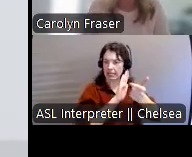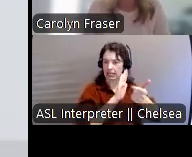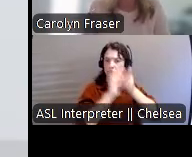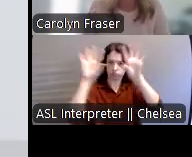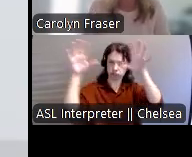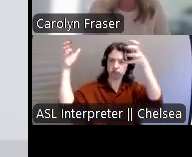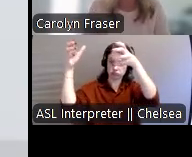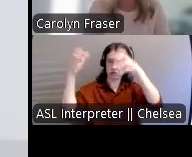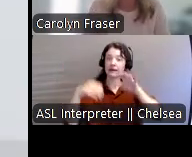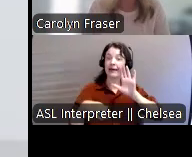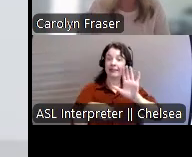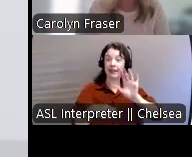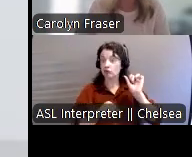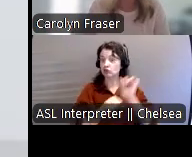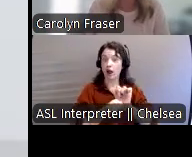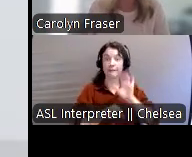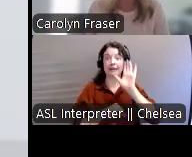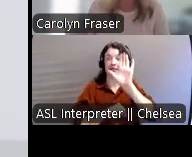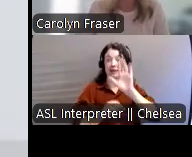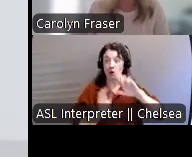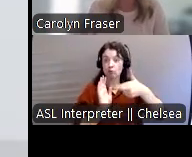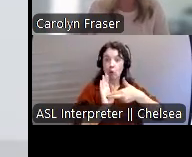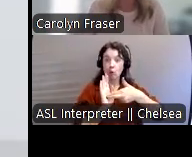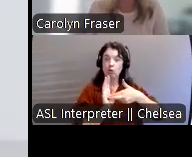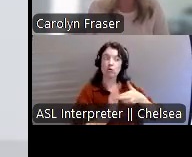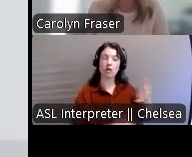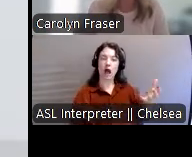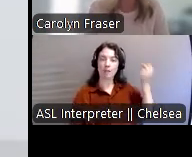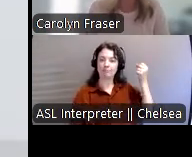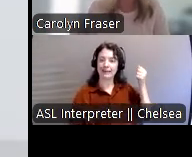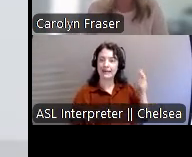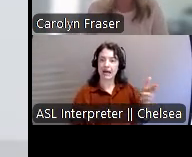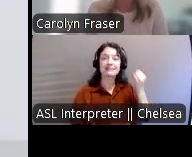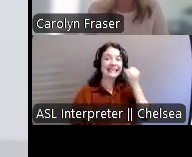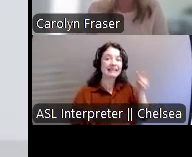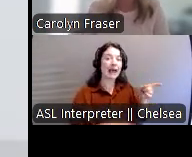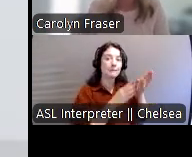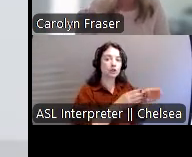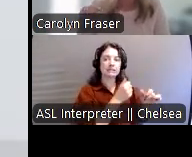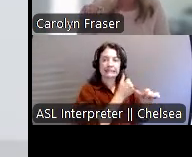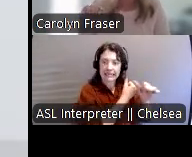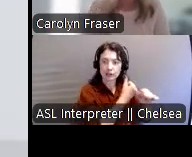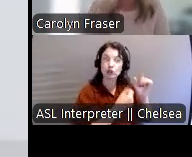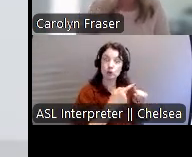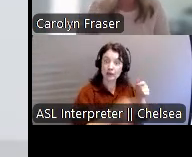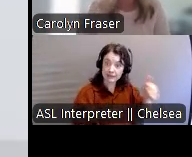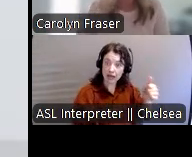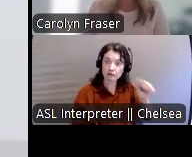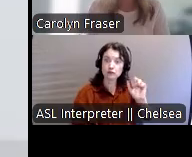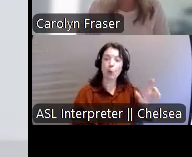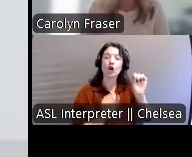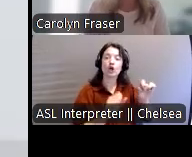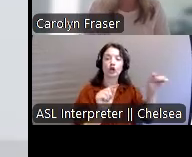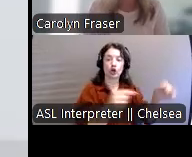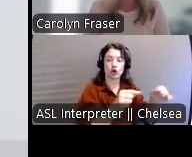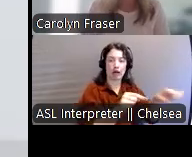job is to keep firearms out of the hands of people who pose a risk to themselves or others. And the CFO is only as